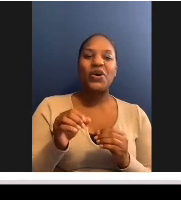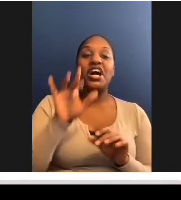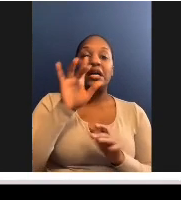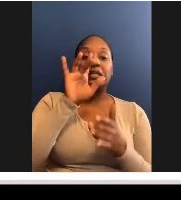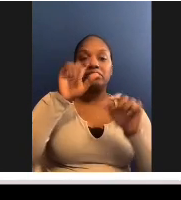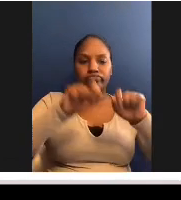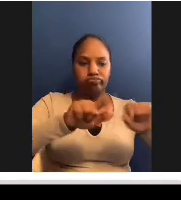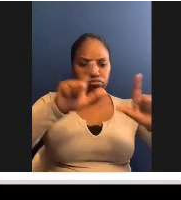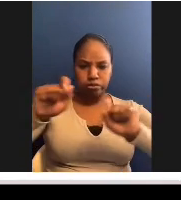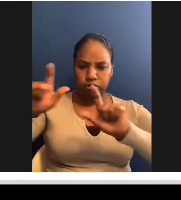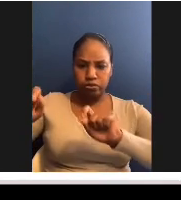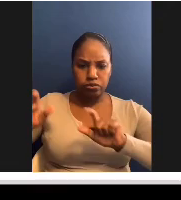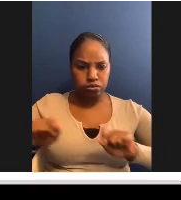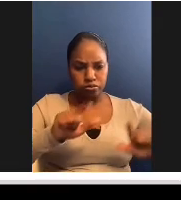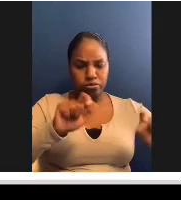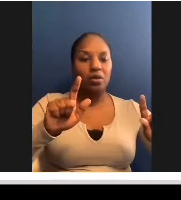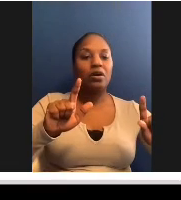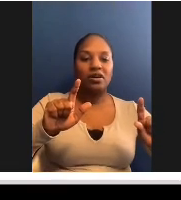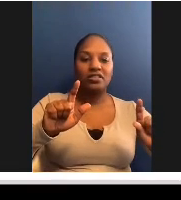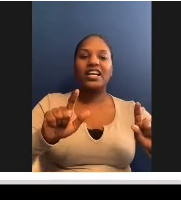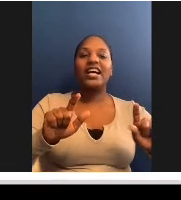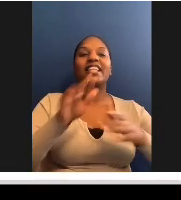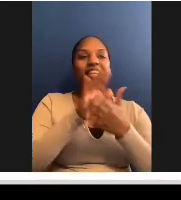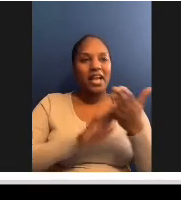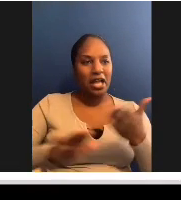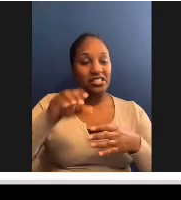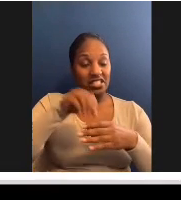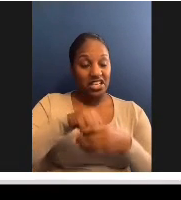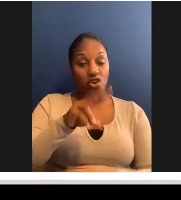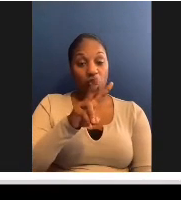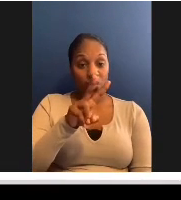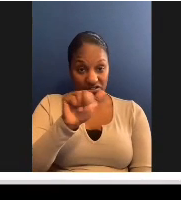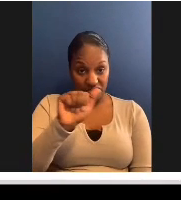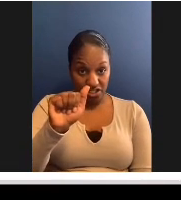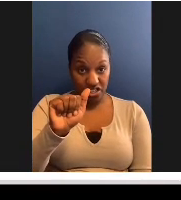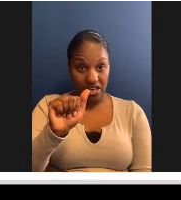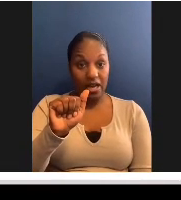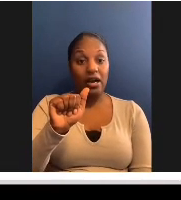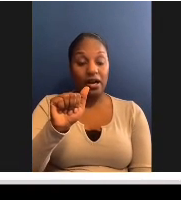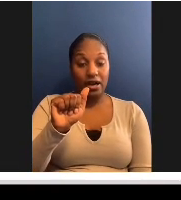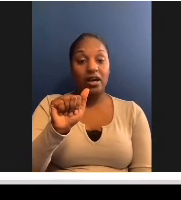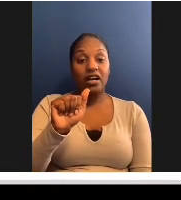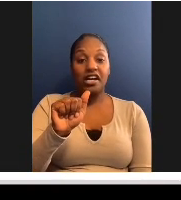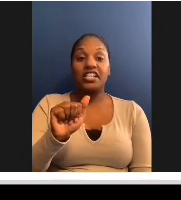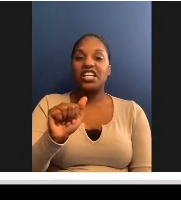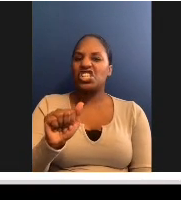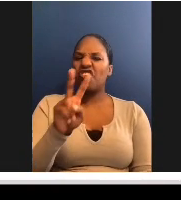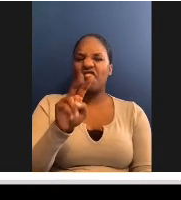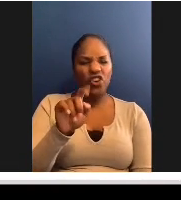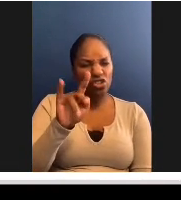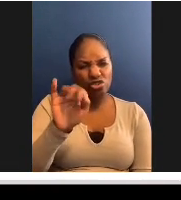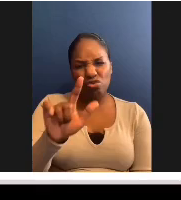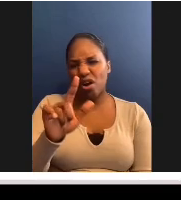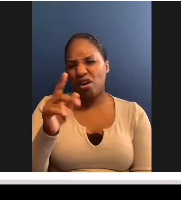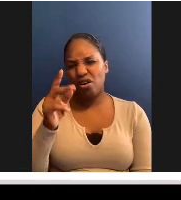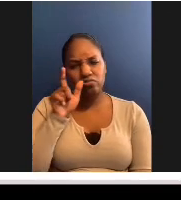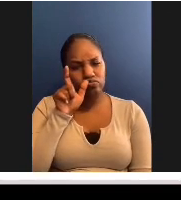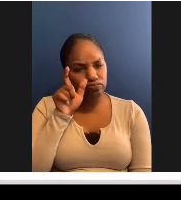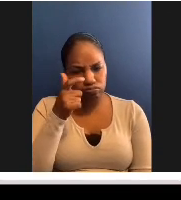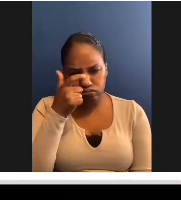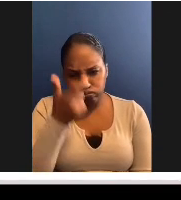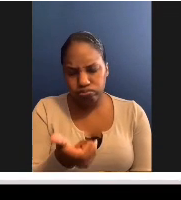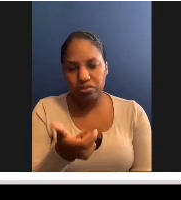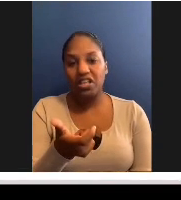us in different videos and things. It's virtual. And again, being from a small rural area, we